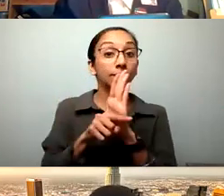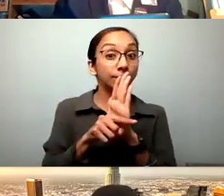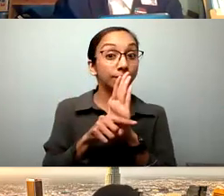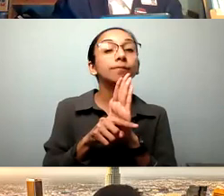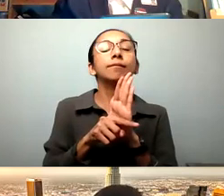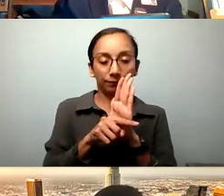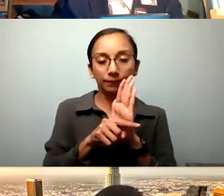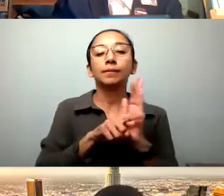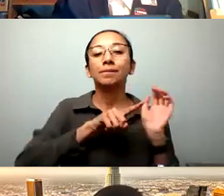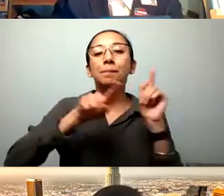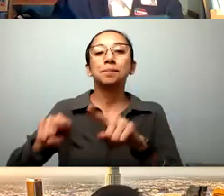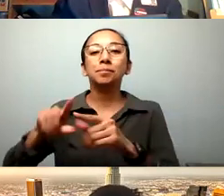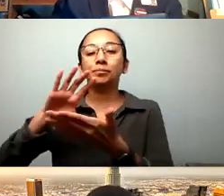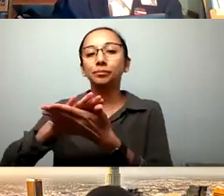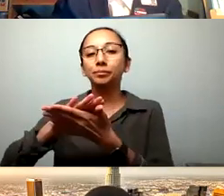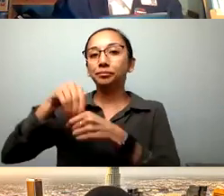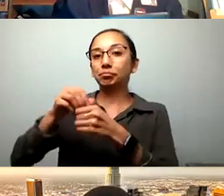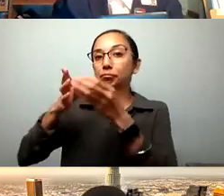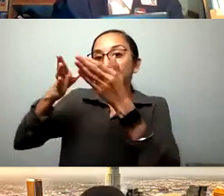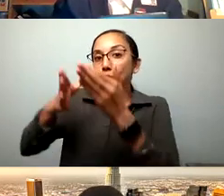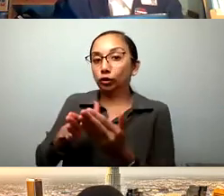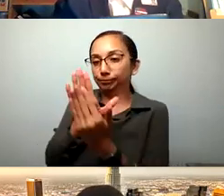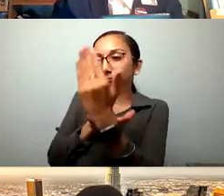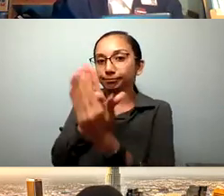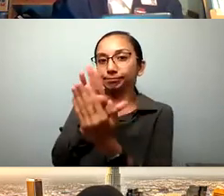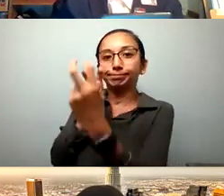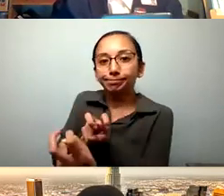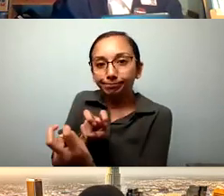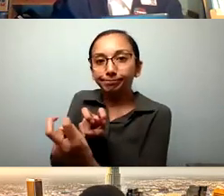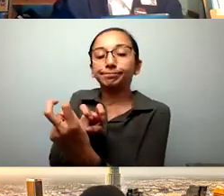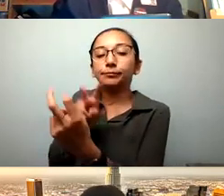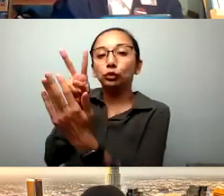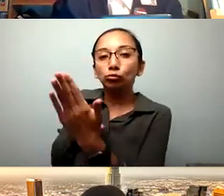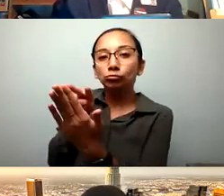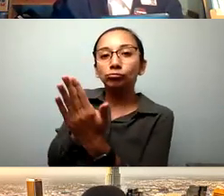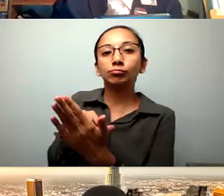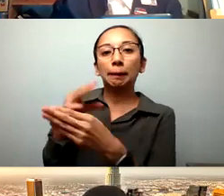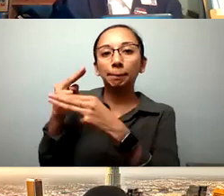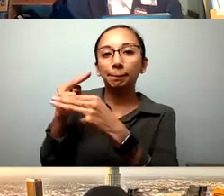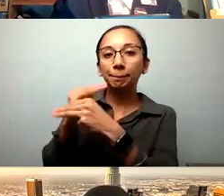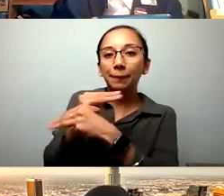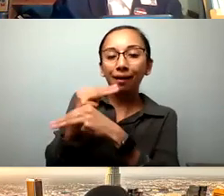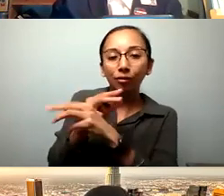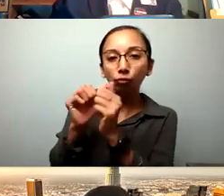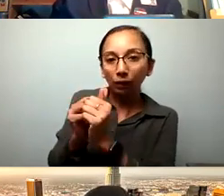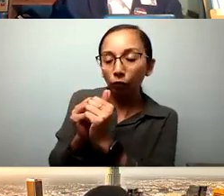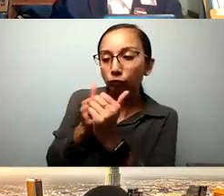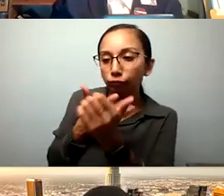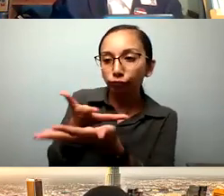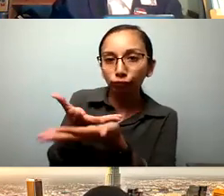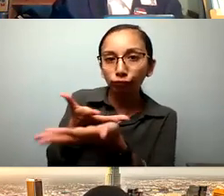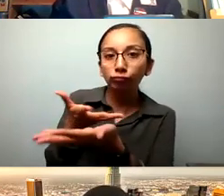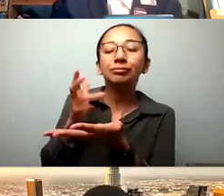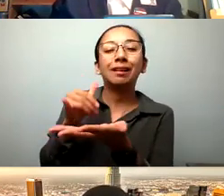opt to come to school in person to read or do math together. And that happens after schools during the